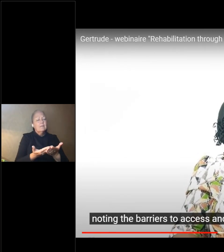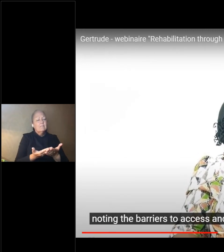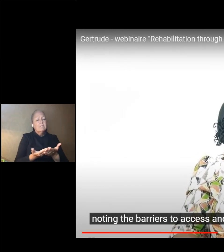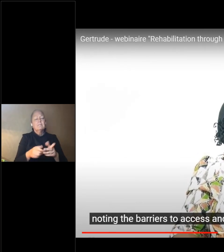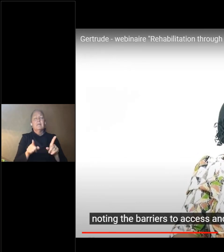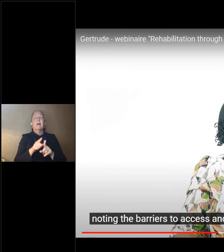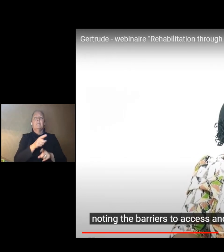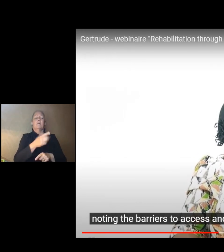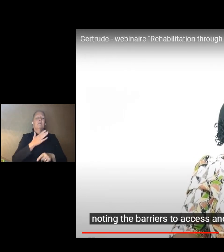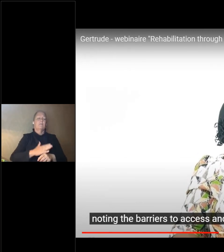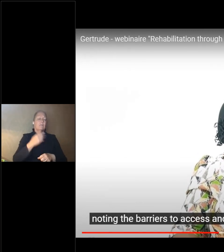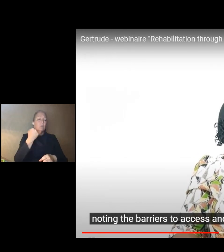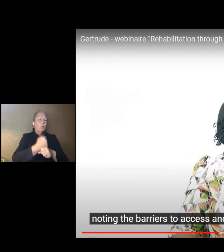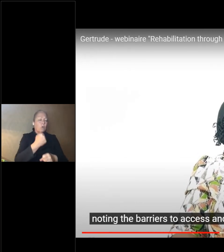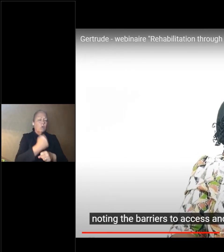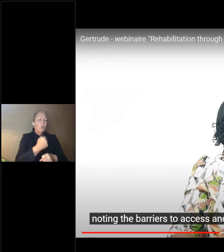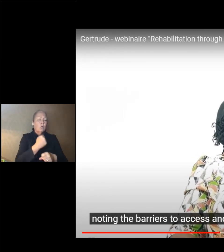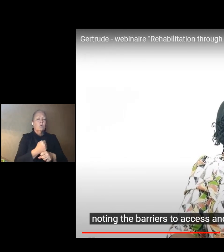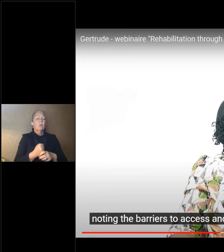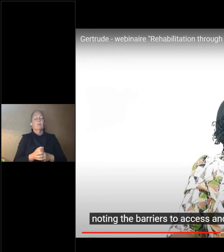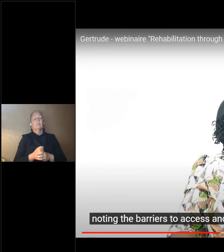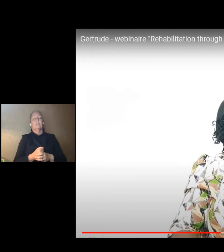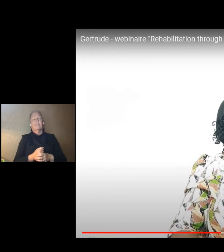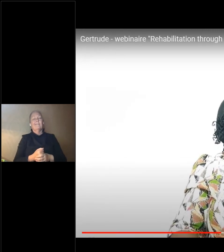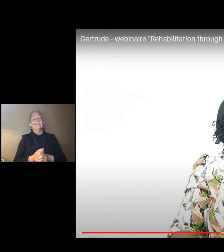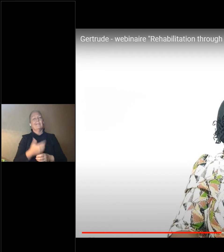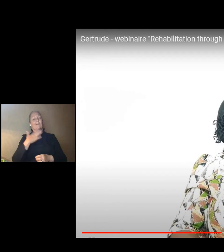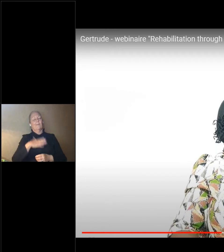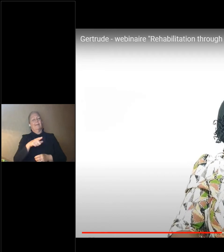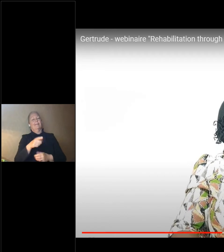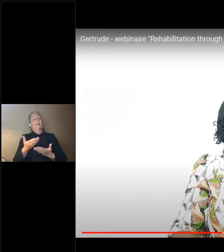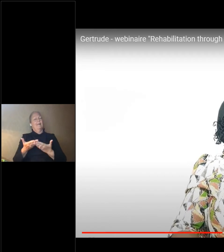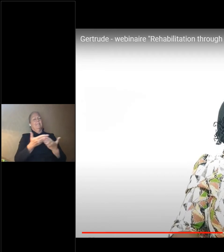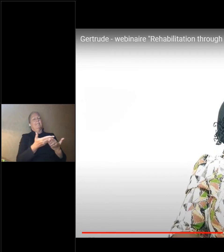address them, and without